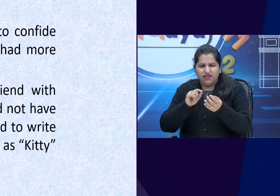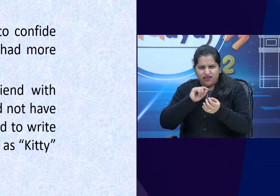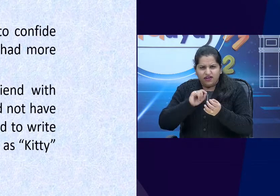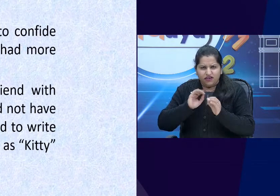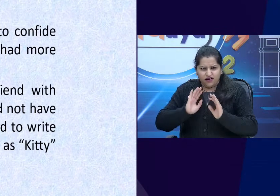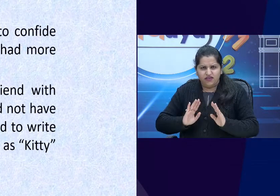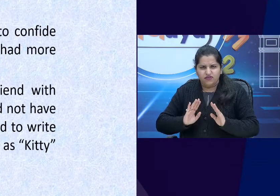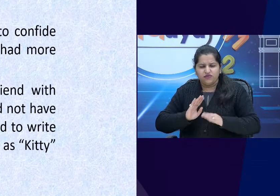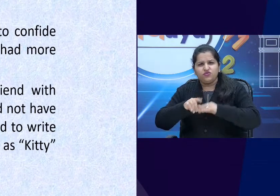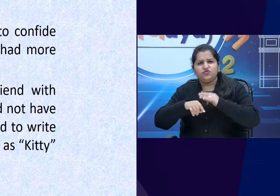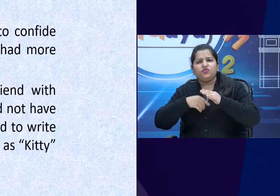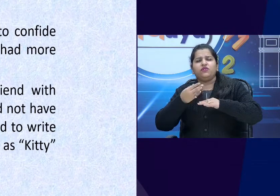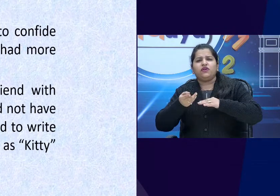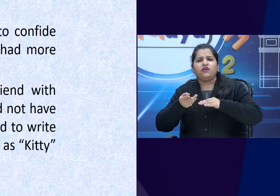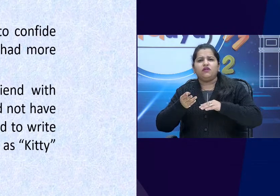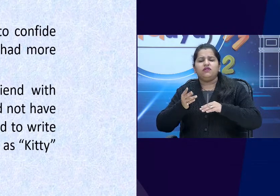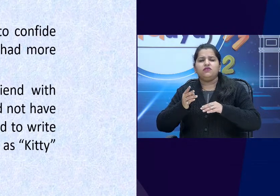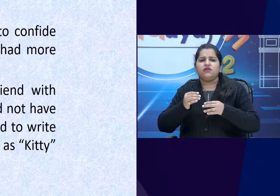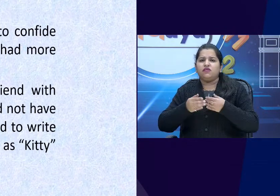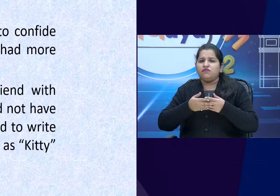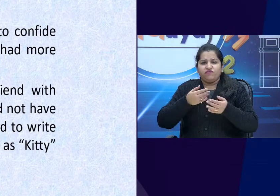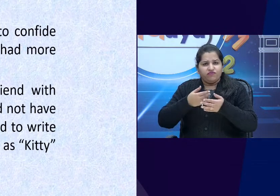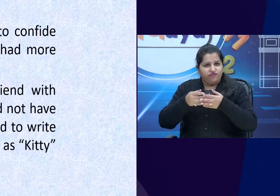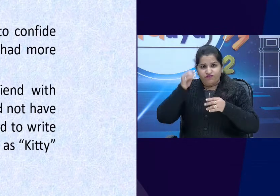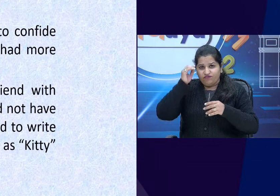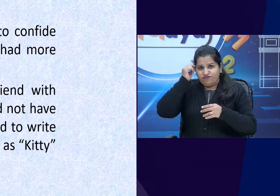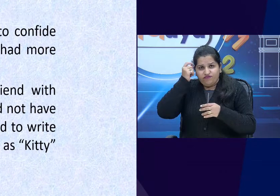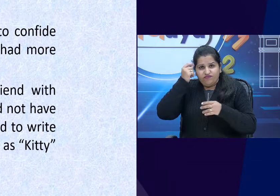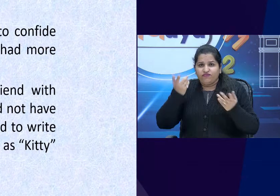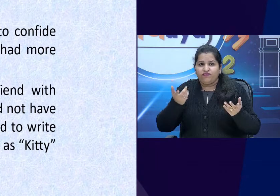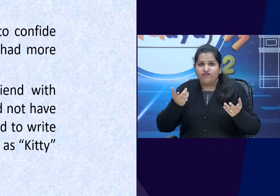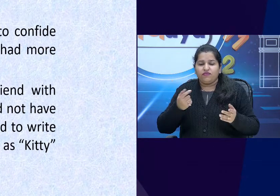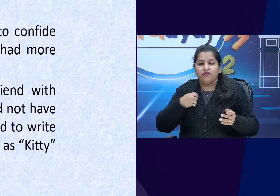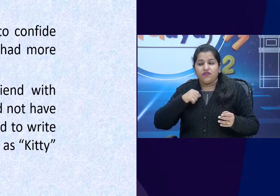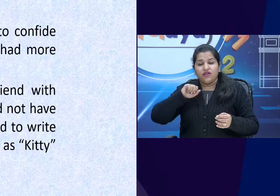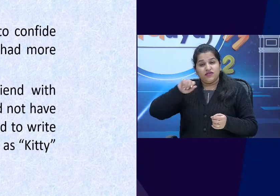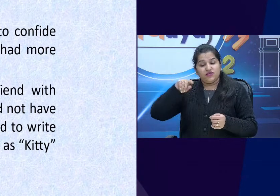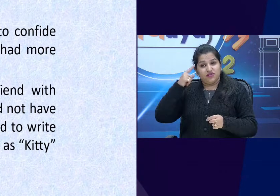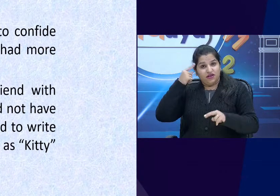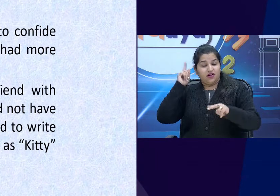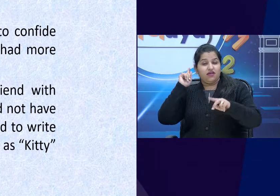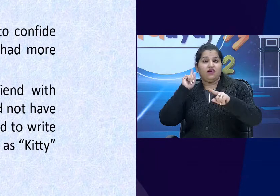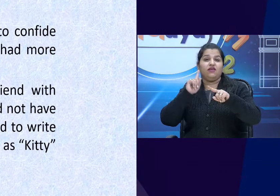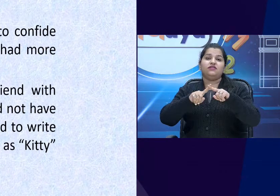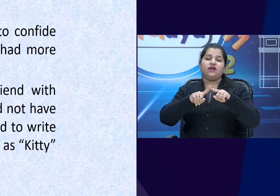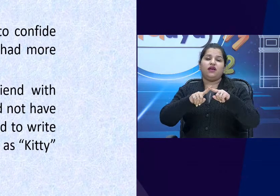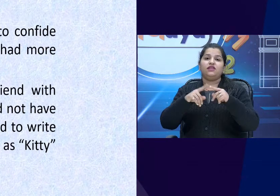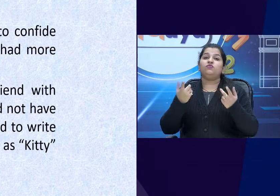written a diary before. Then after that she decides to